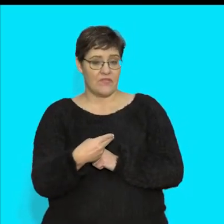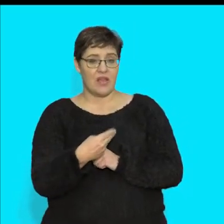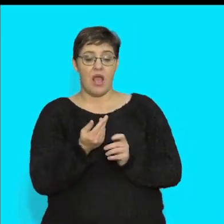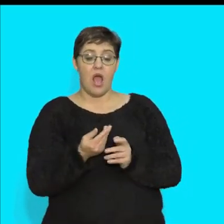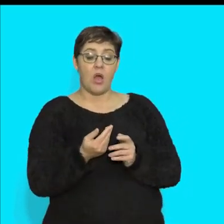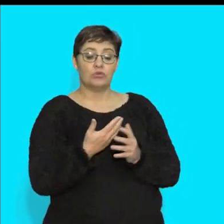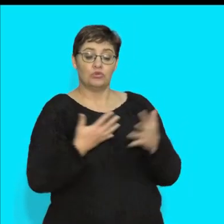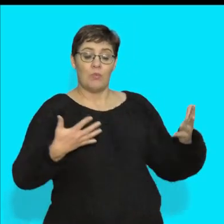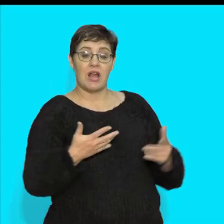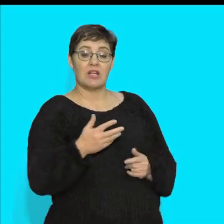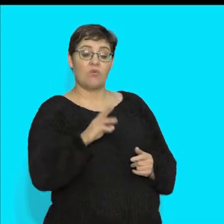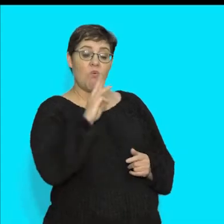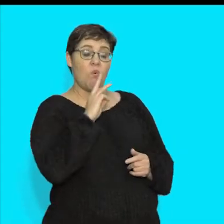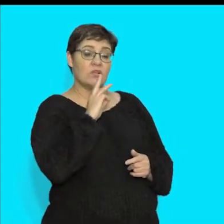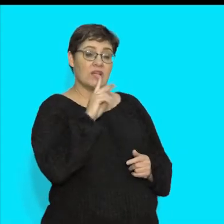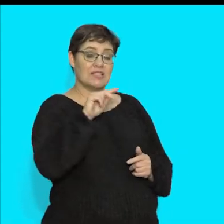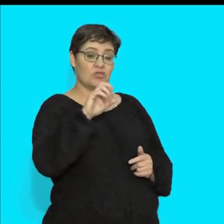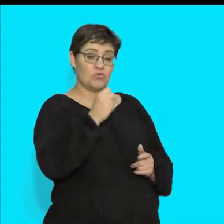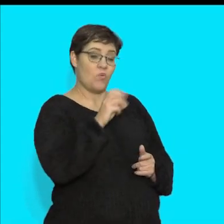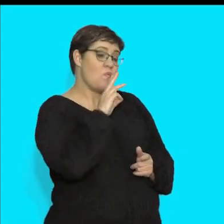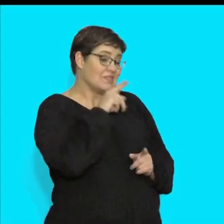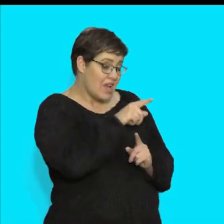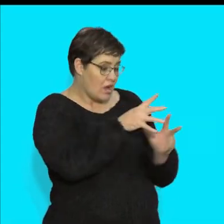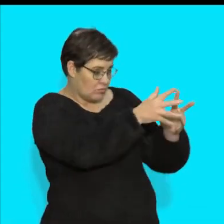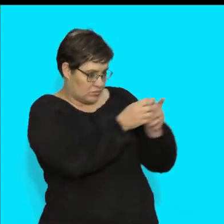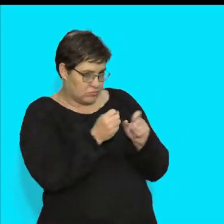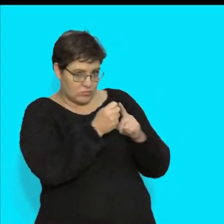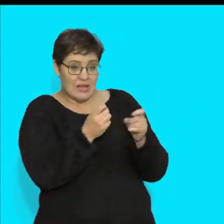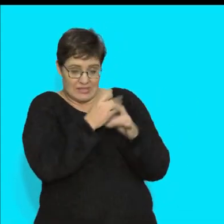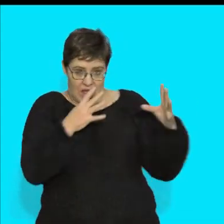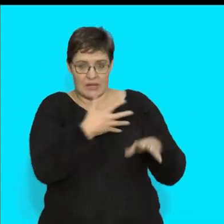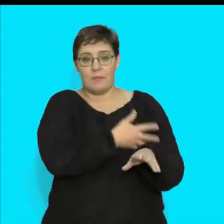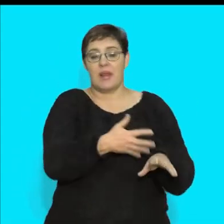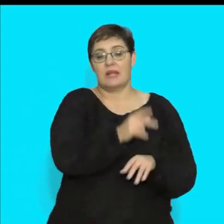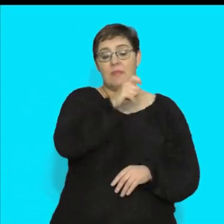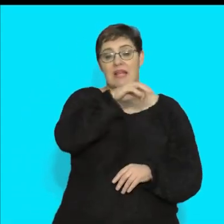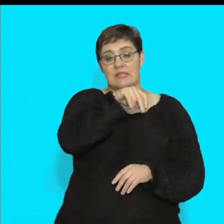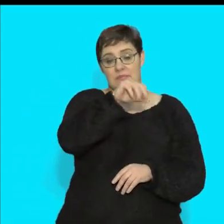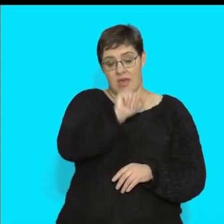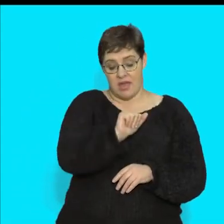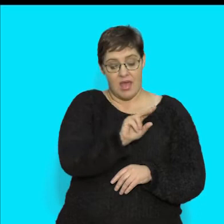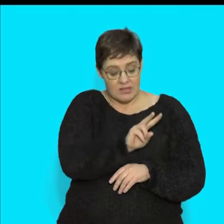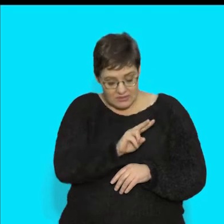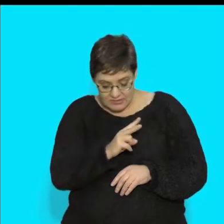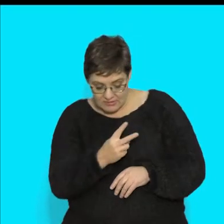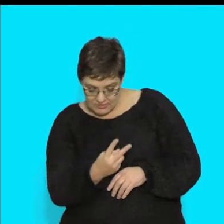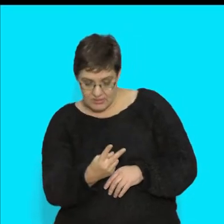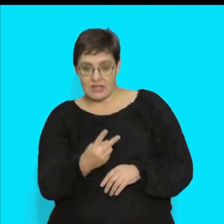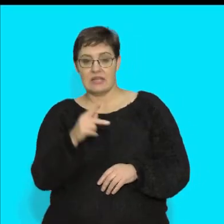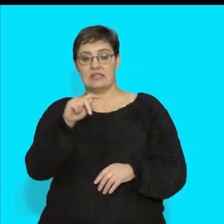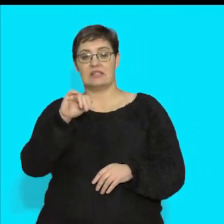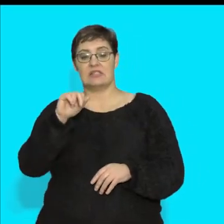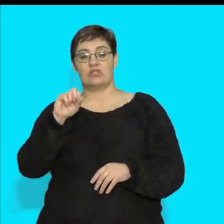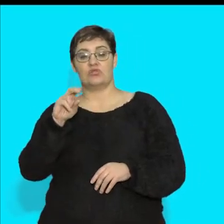that excess tissue fluid. So it starts off as blood plasma, then it becomes tissue